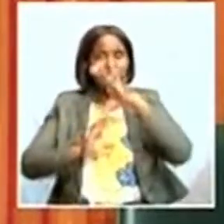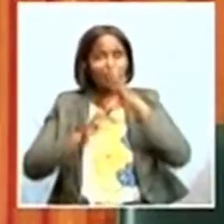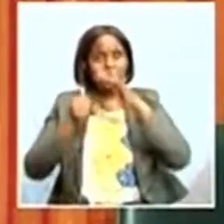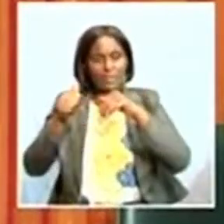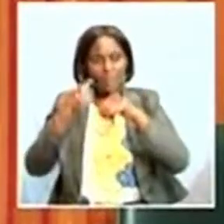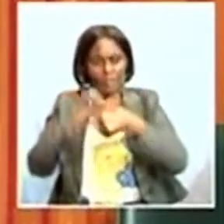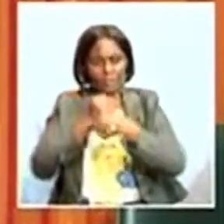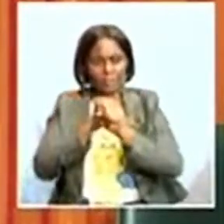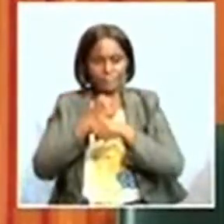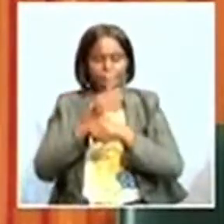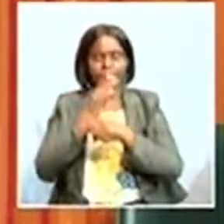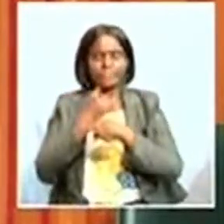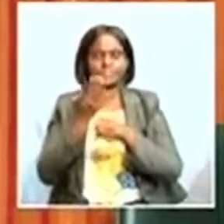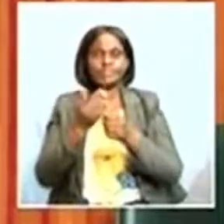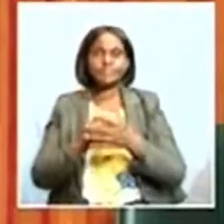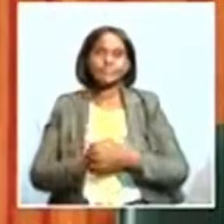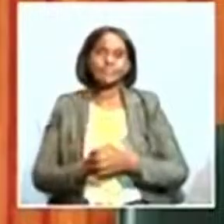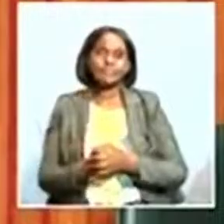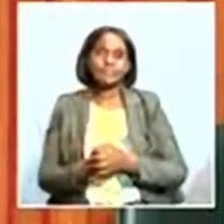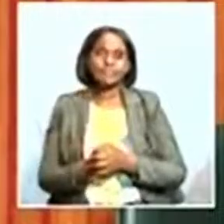up?